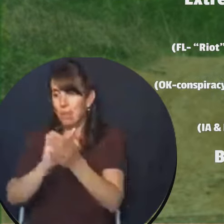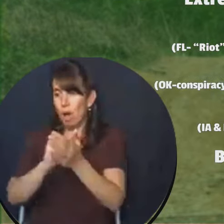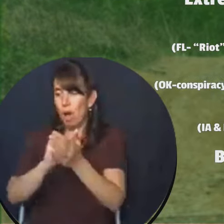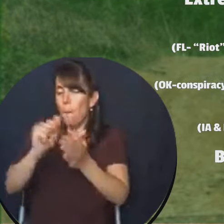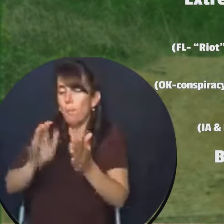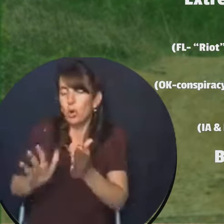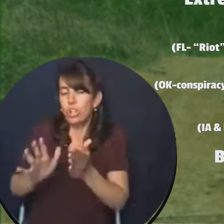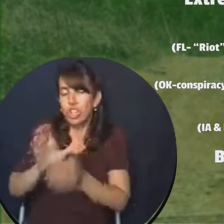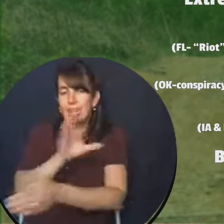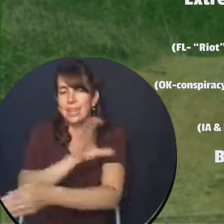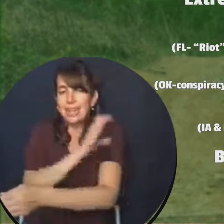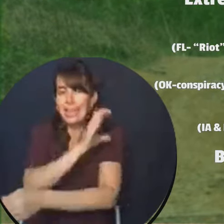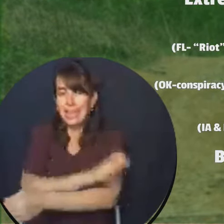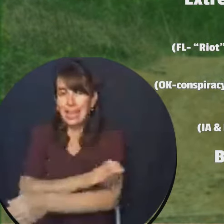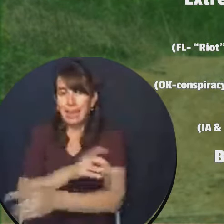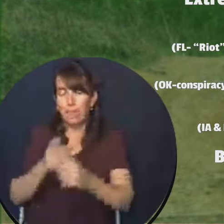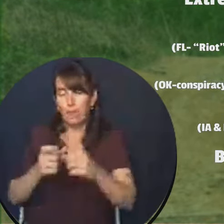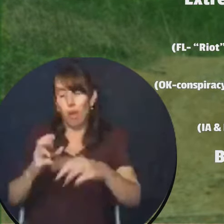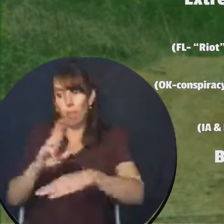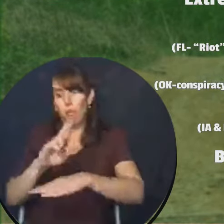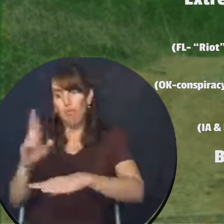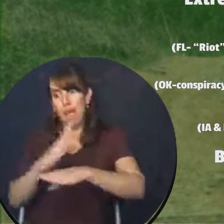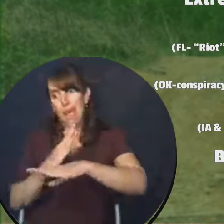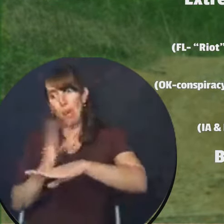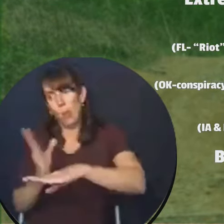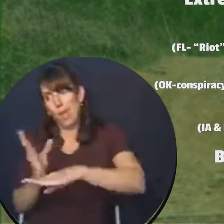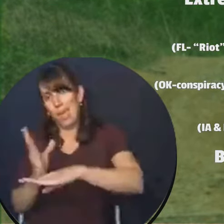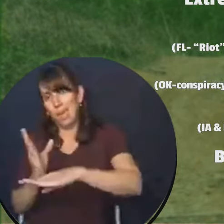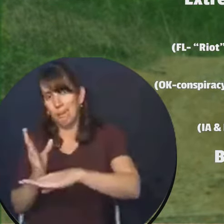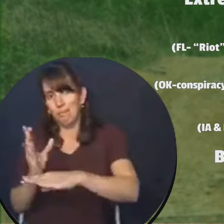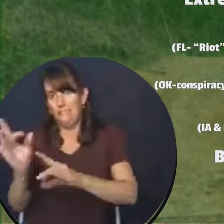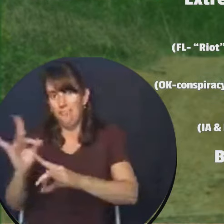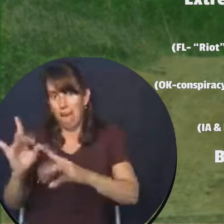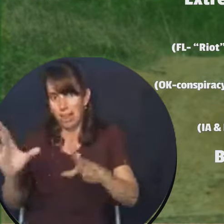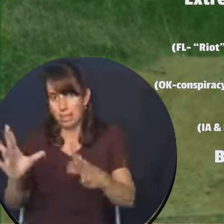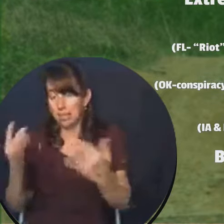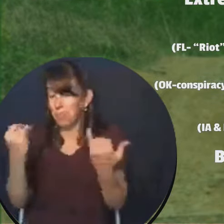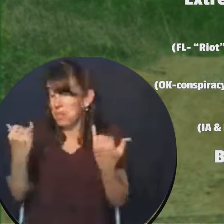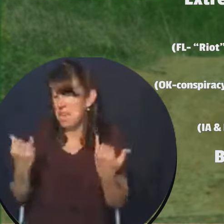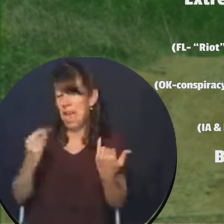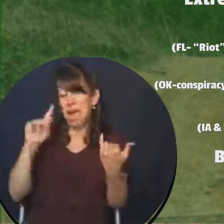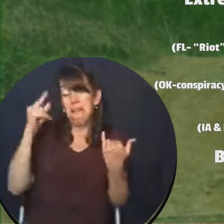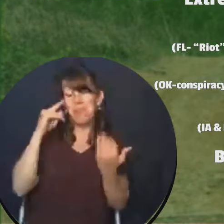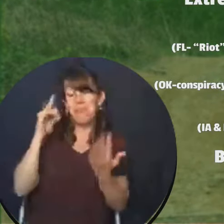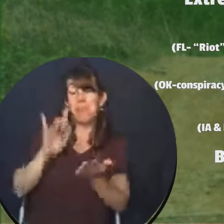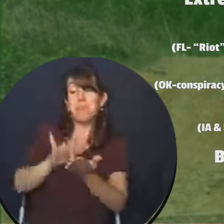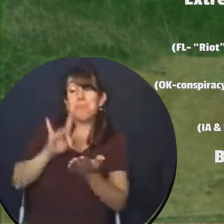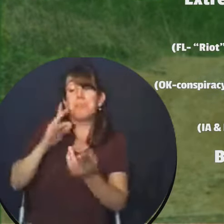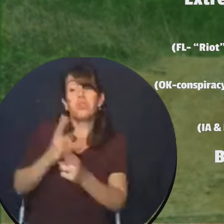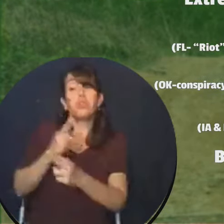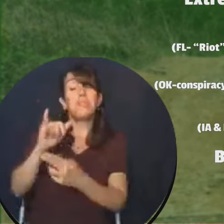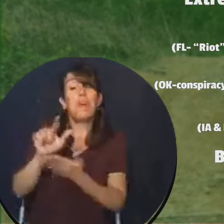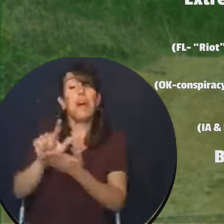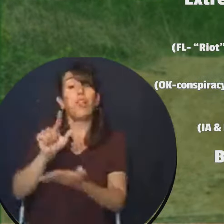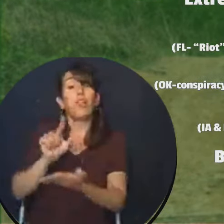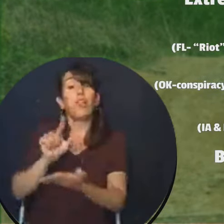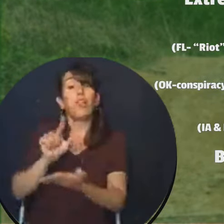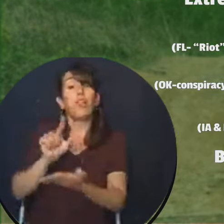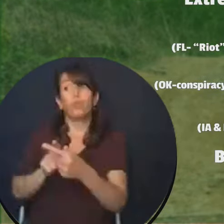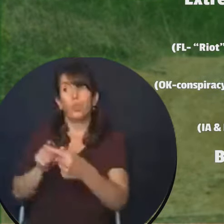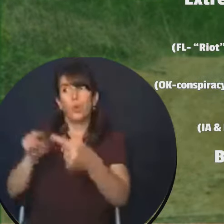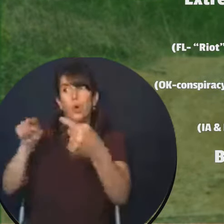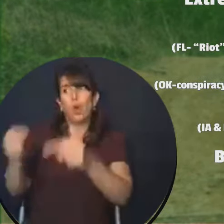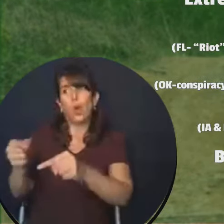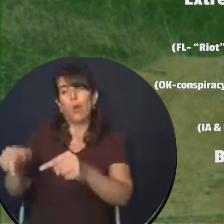But I think, as we all know, the law is used by the government in ways that is useful for the government, not necessarily that is useful or protective of the